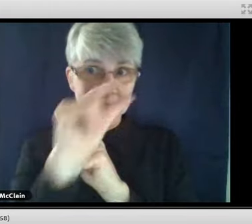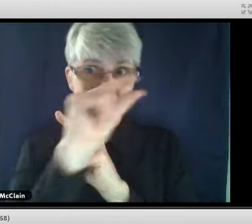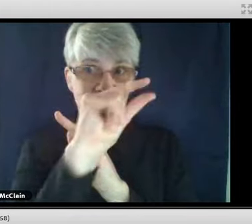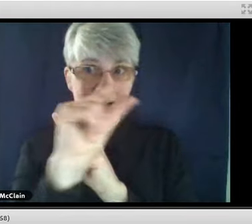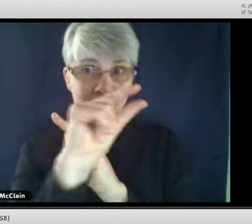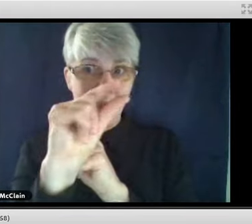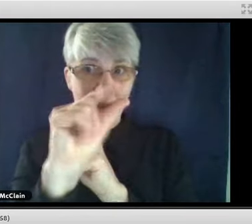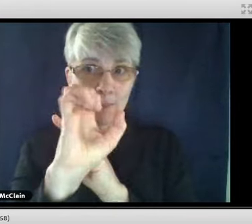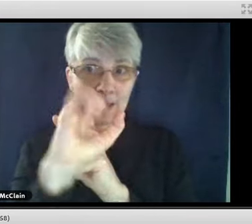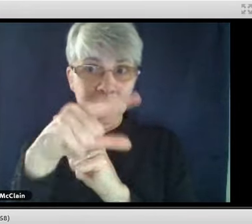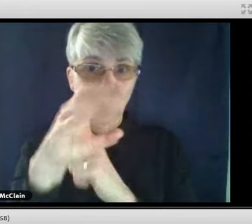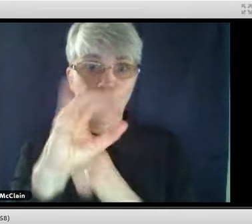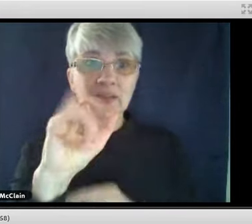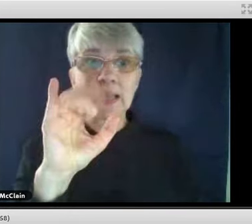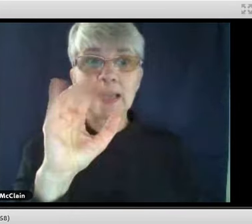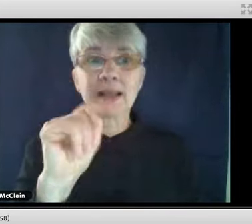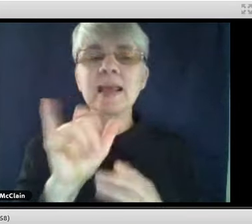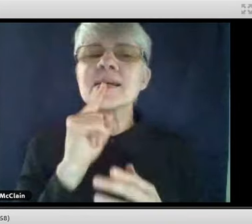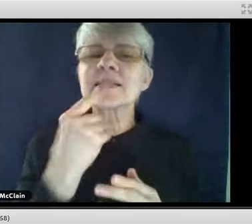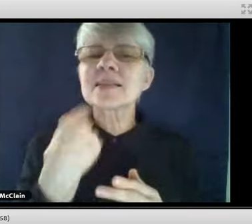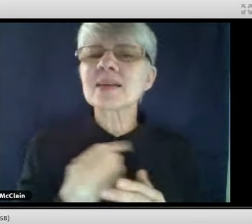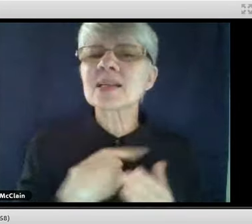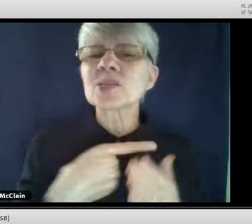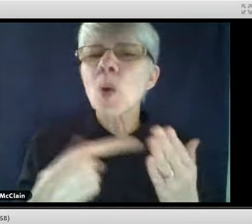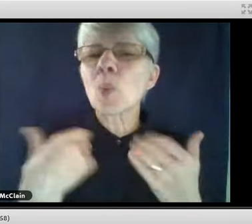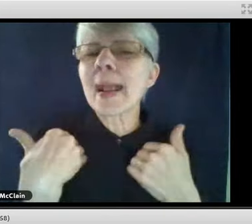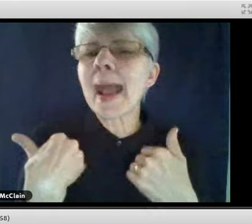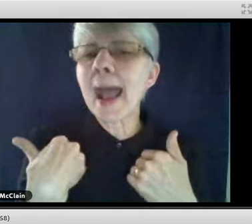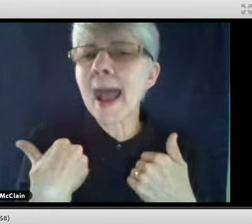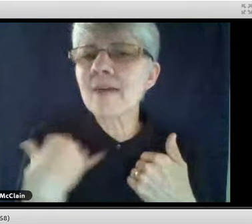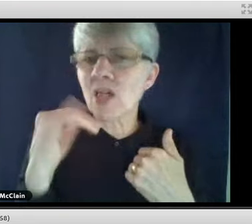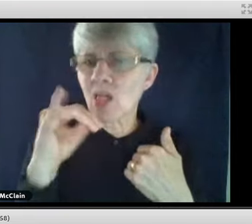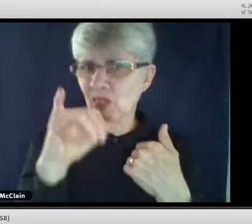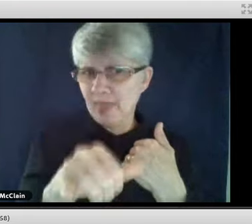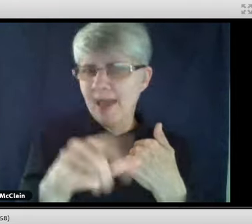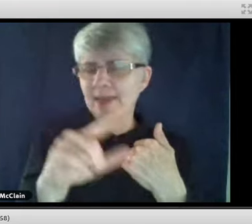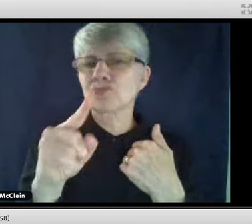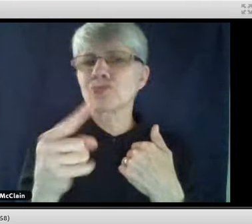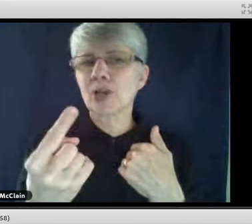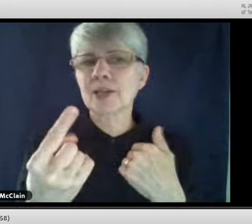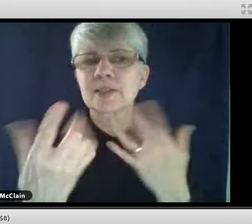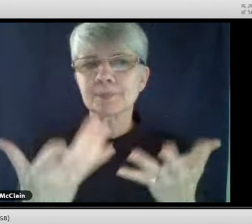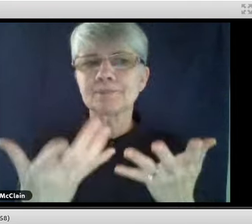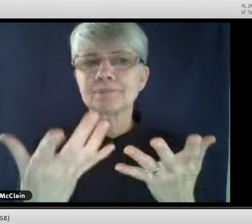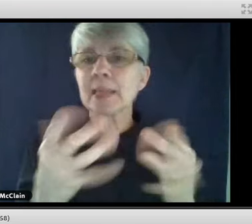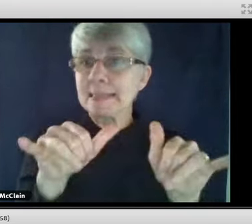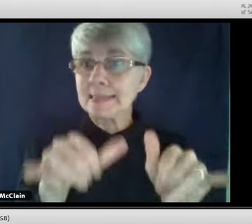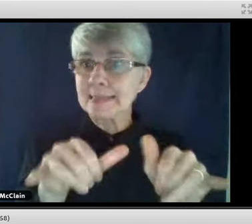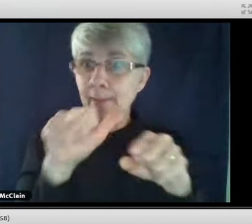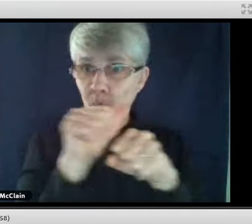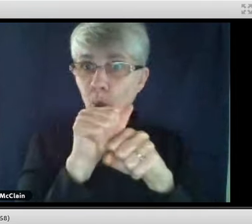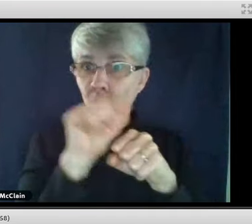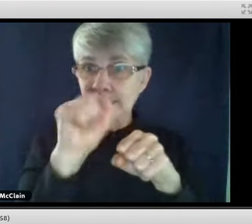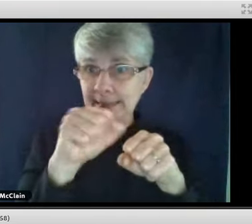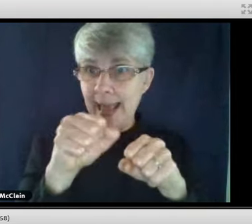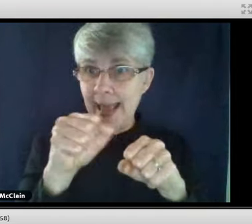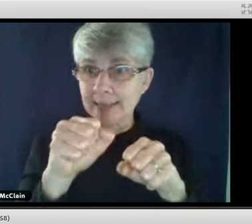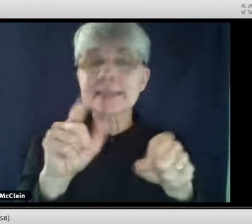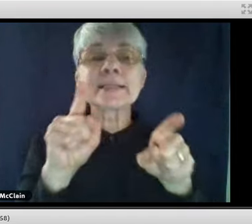top, this tells us whether or not what we have is just, the same work and